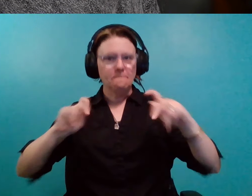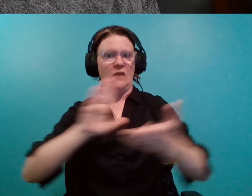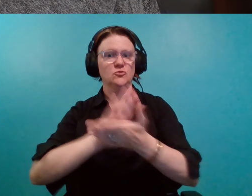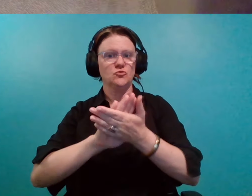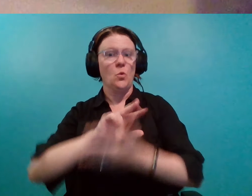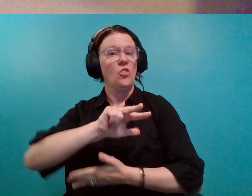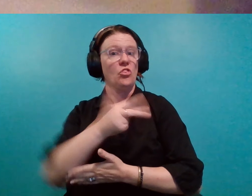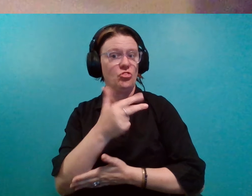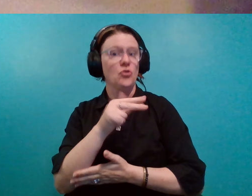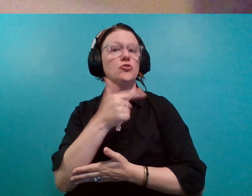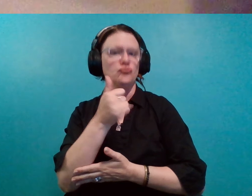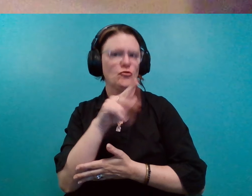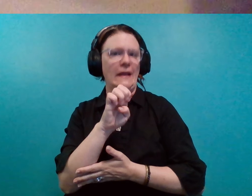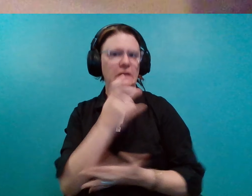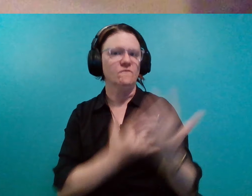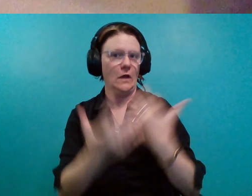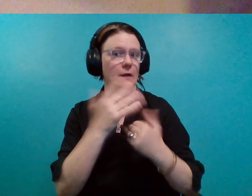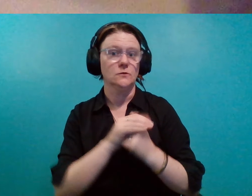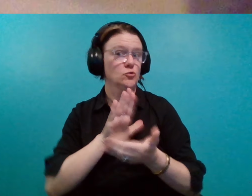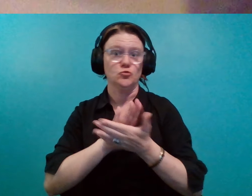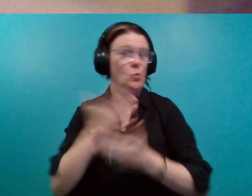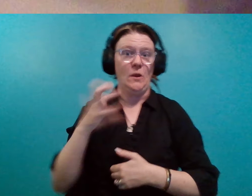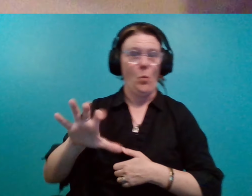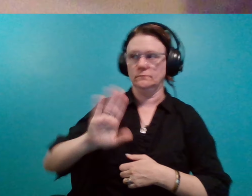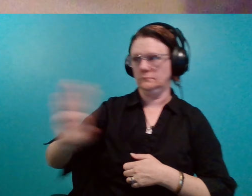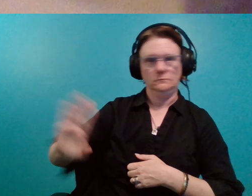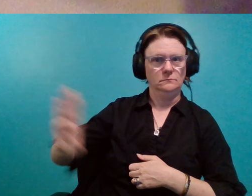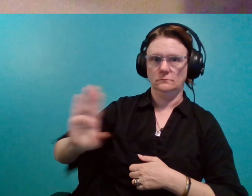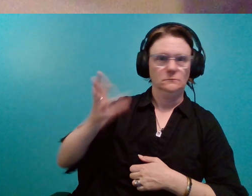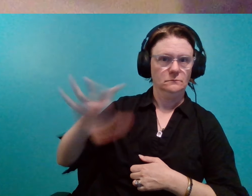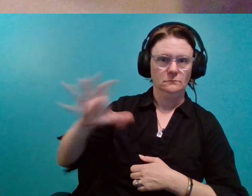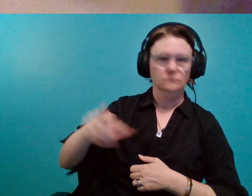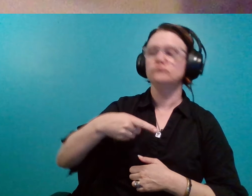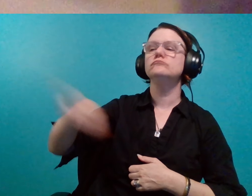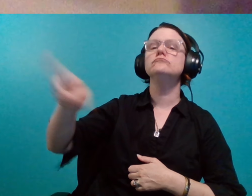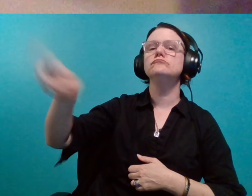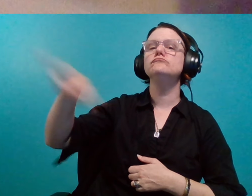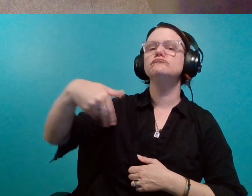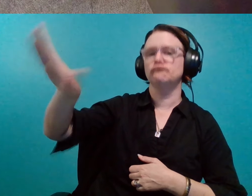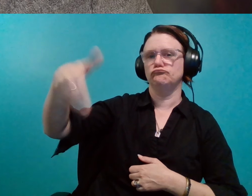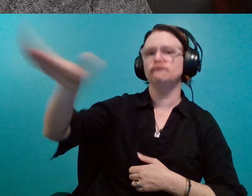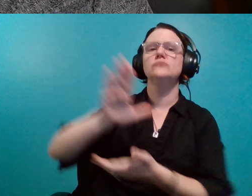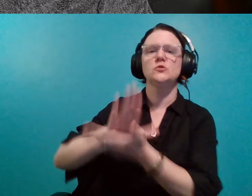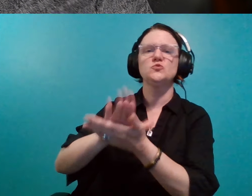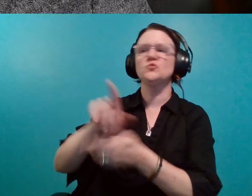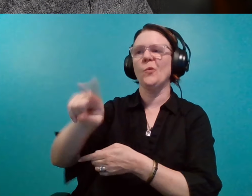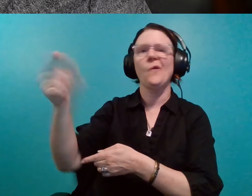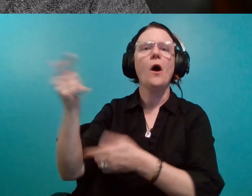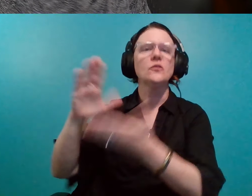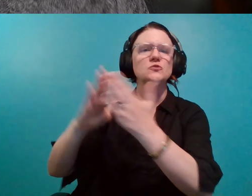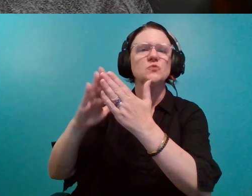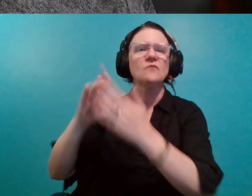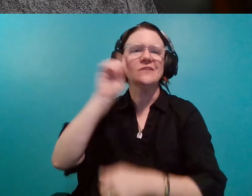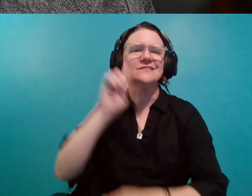I was in the 3rd grade when it happened, they did not want me to come back to school. They wanted me to go to the school in